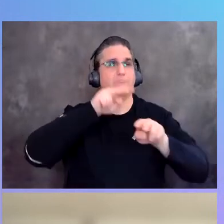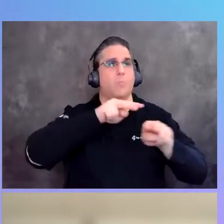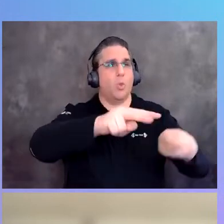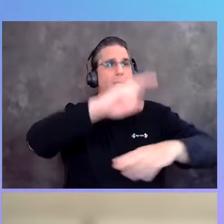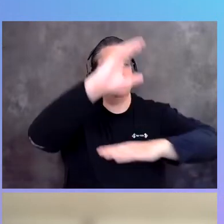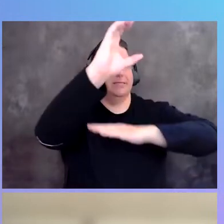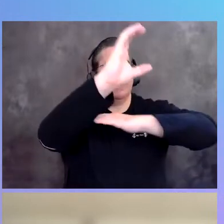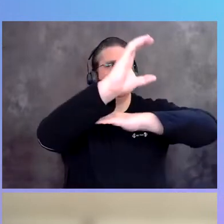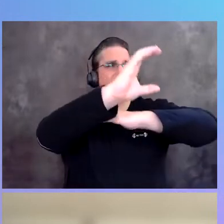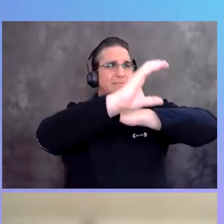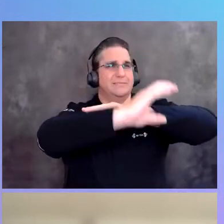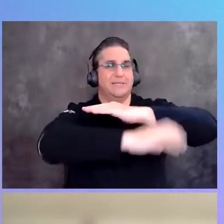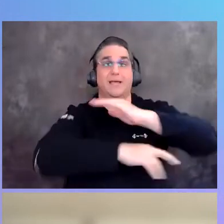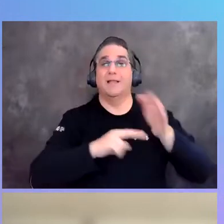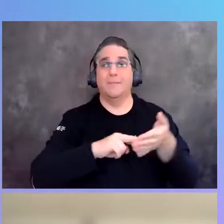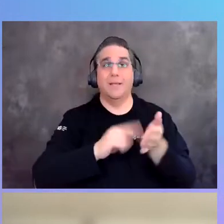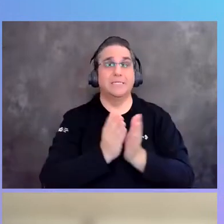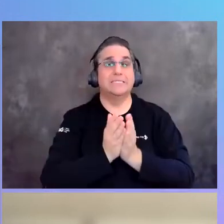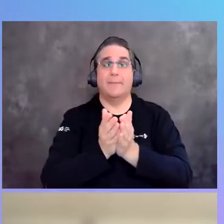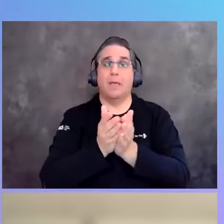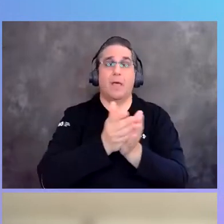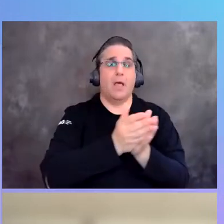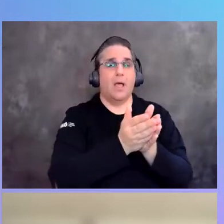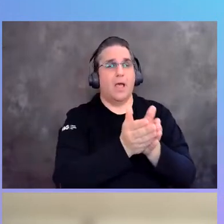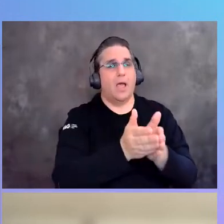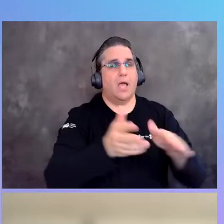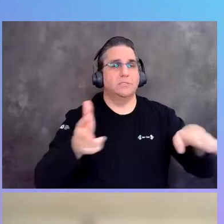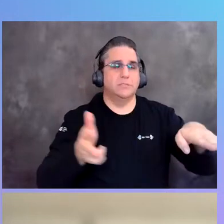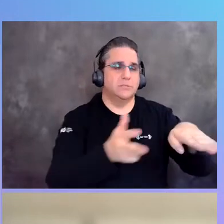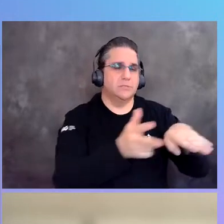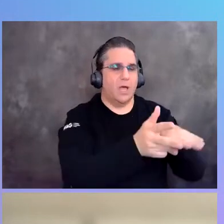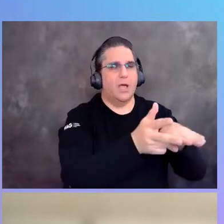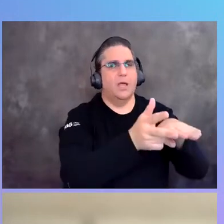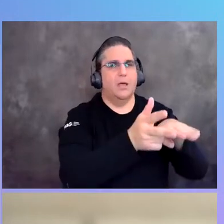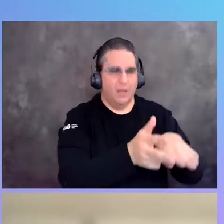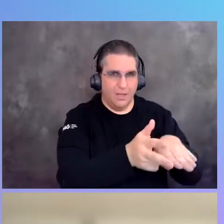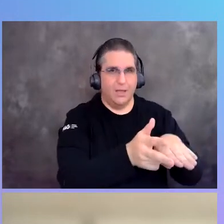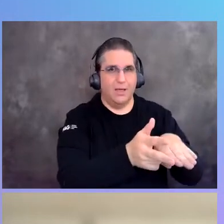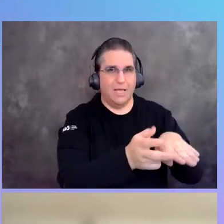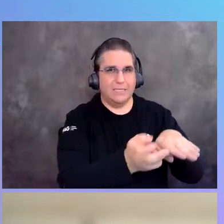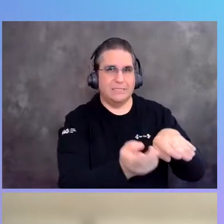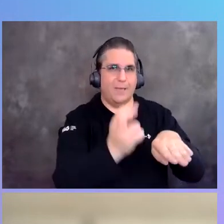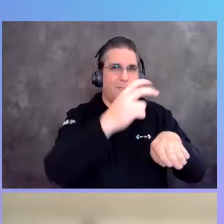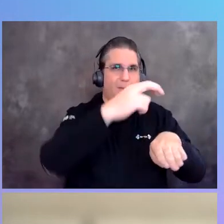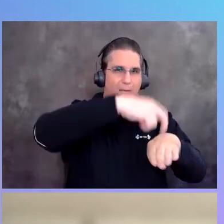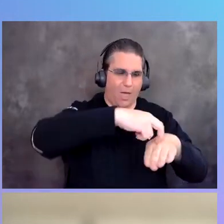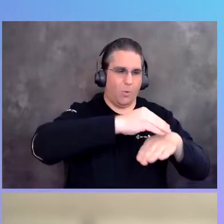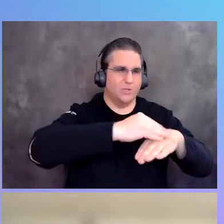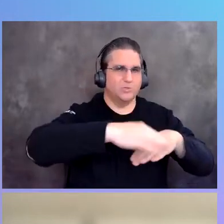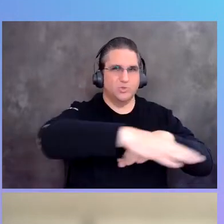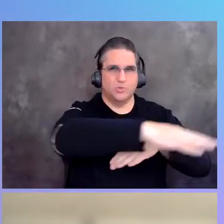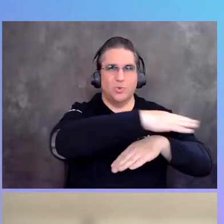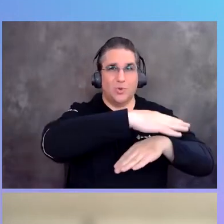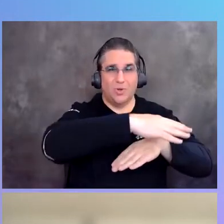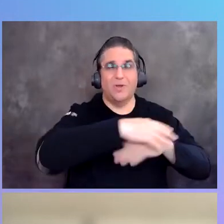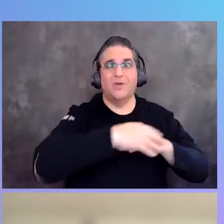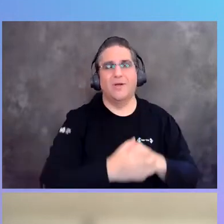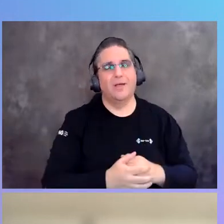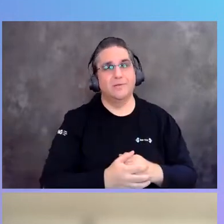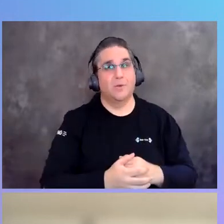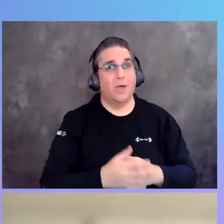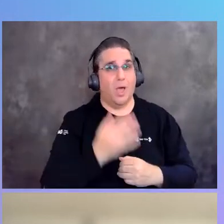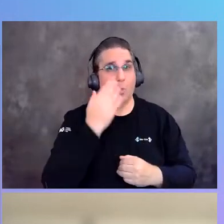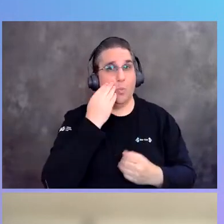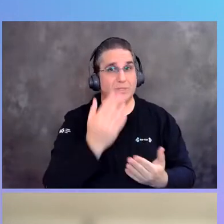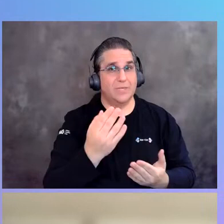docked the ship and we stepped ashore. So I'm happy and really glad to say that we're in a much better place than we were when I started